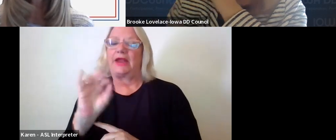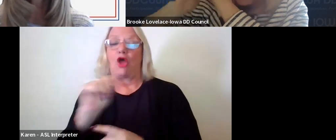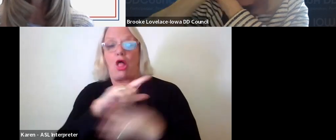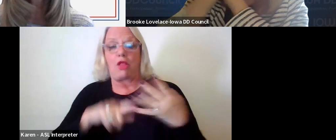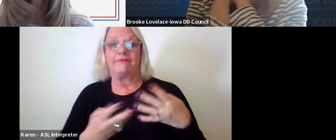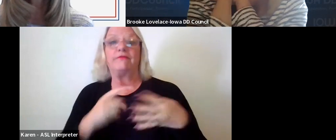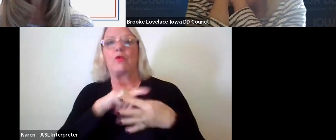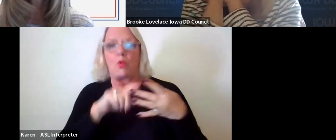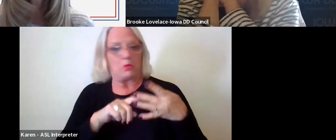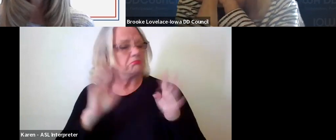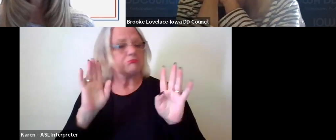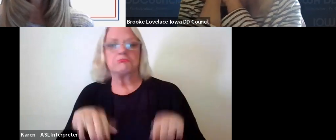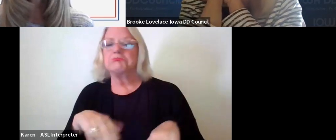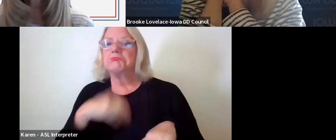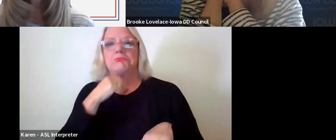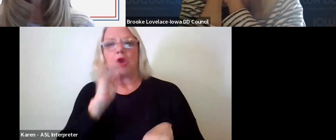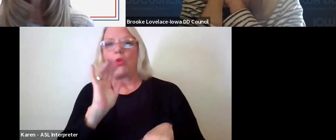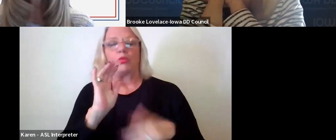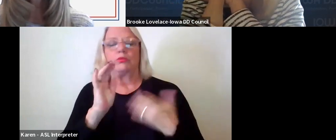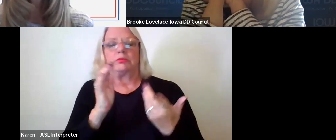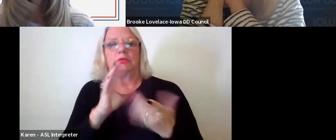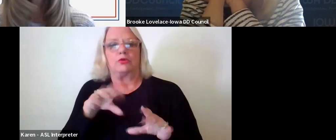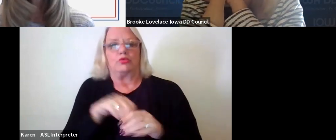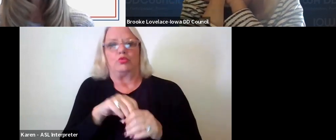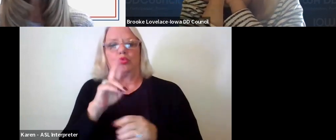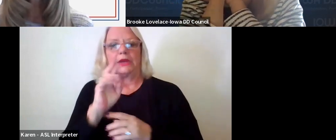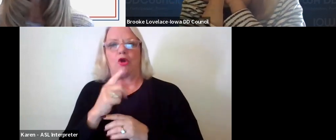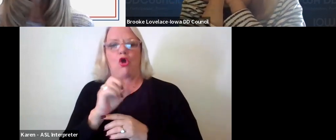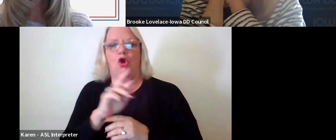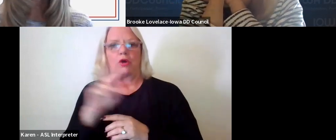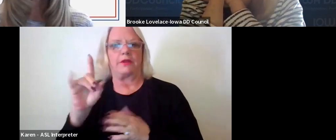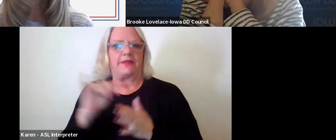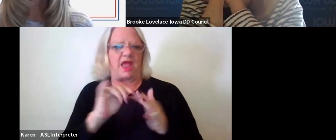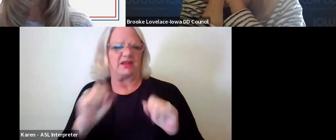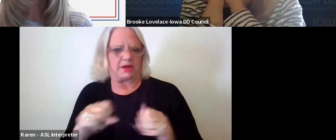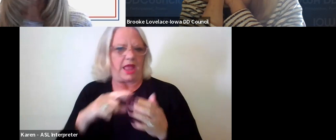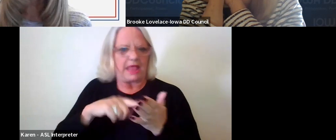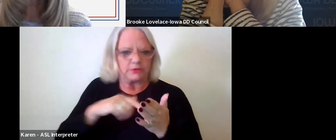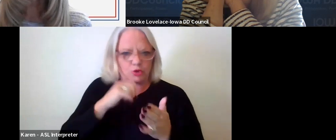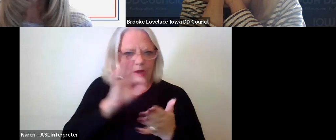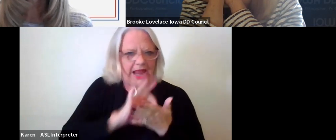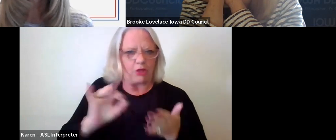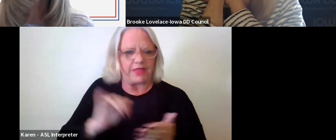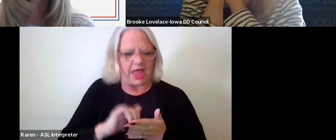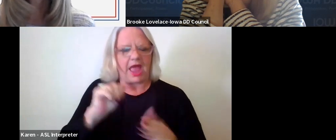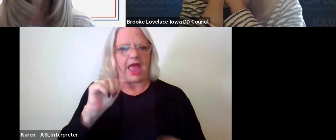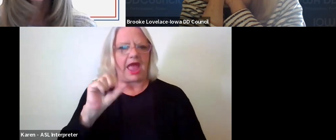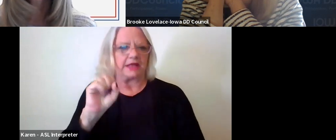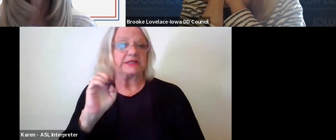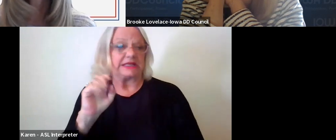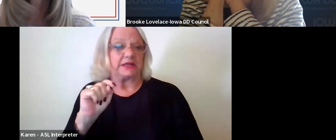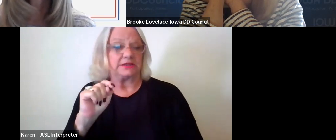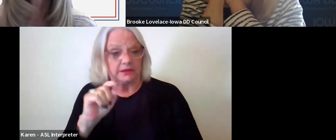programs also disregard the ABLE assets. And I will say that, while the ABLE Act